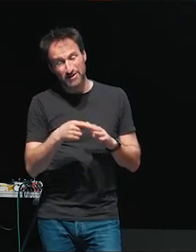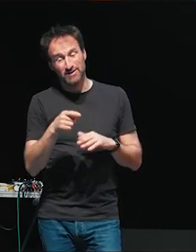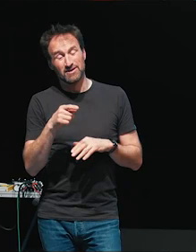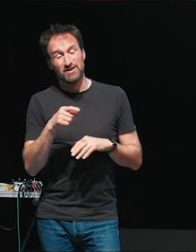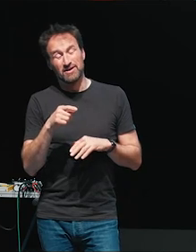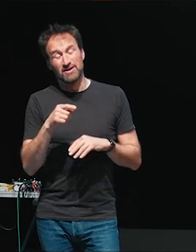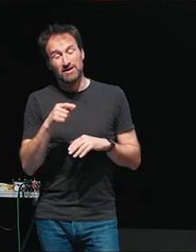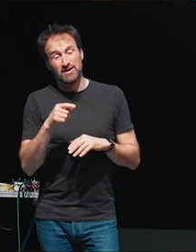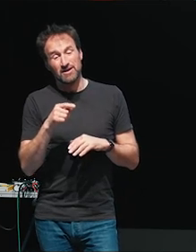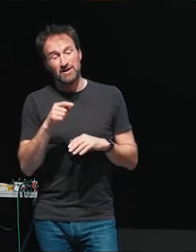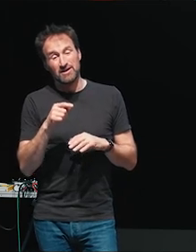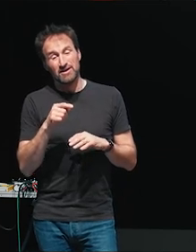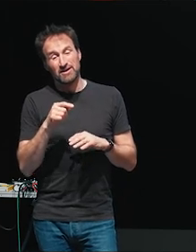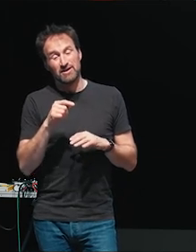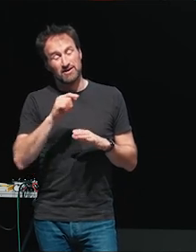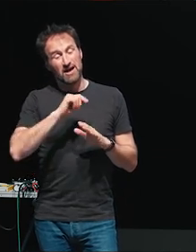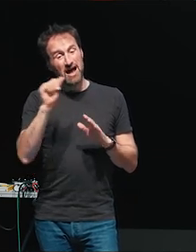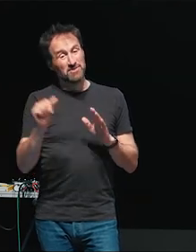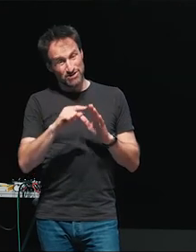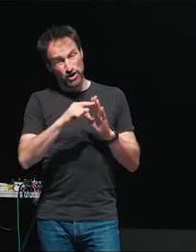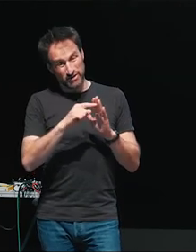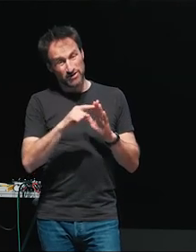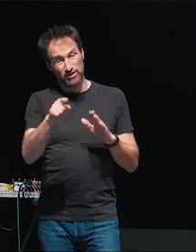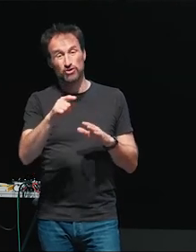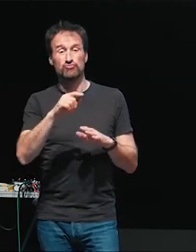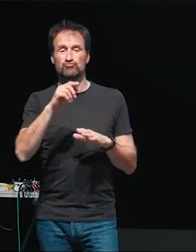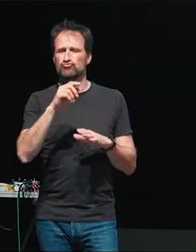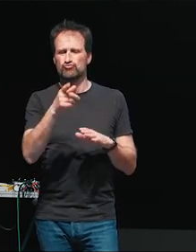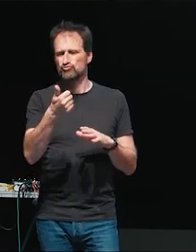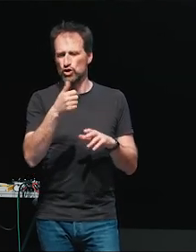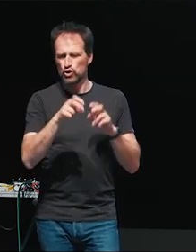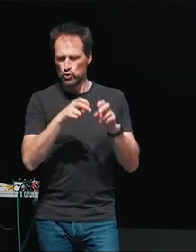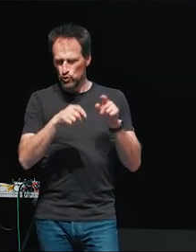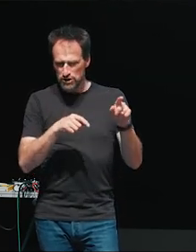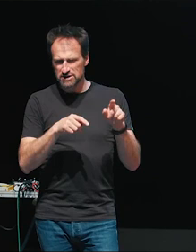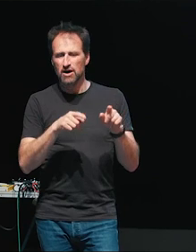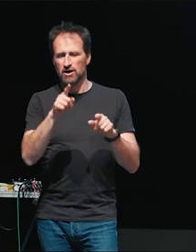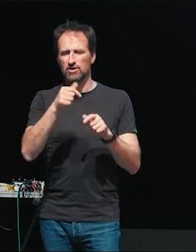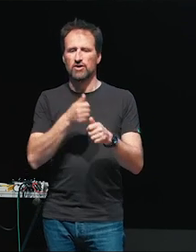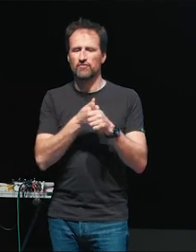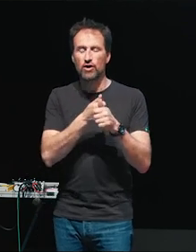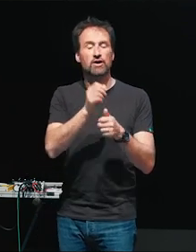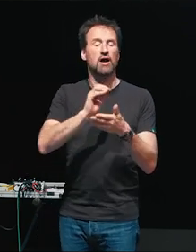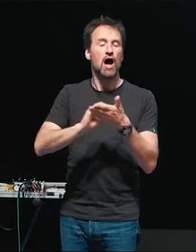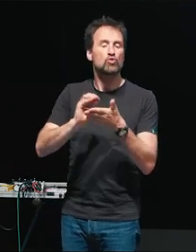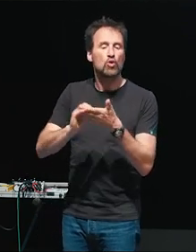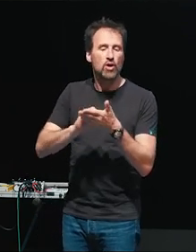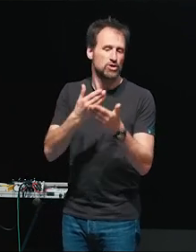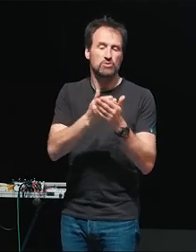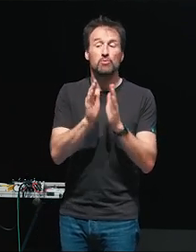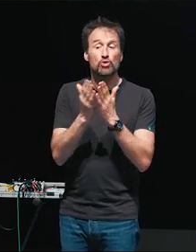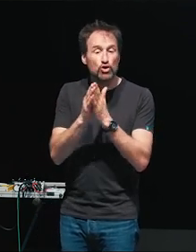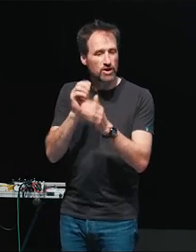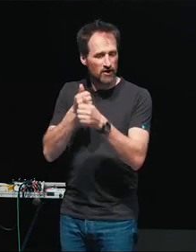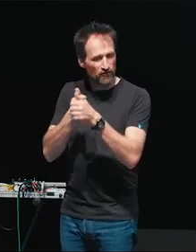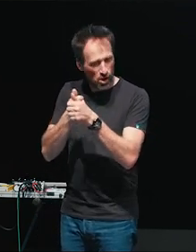the future, now Amazon, you can follow another user, I think. You can follow authors if you follow books. in the future, they